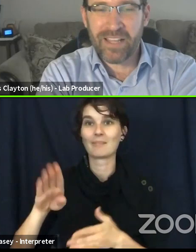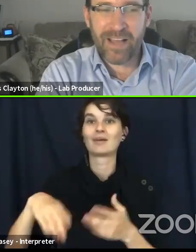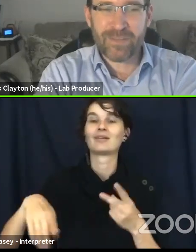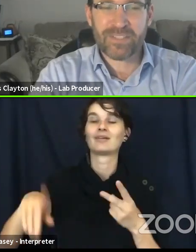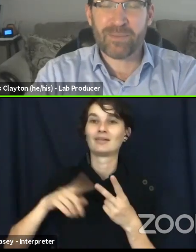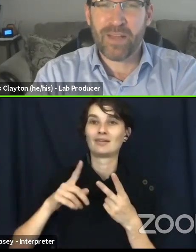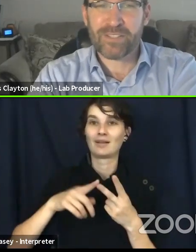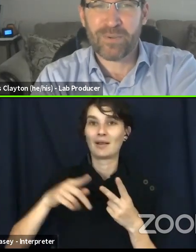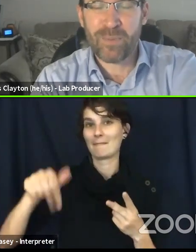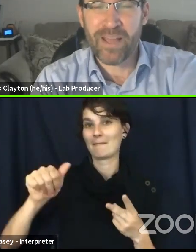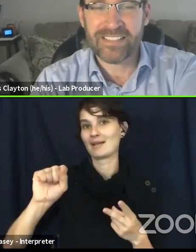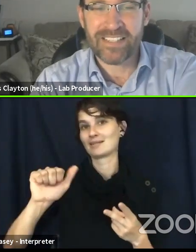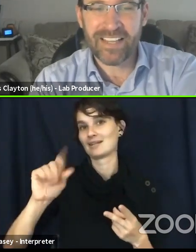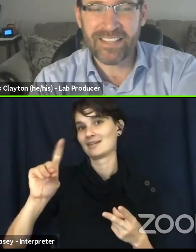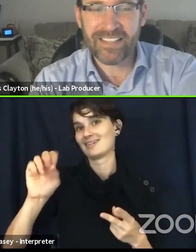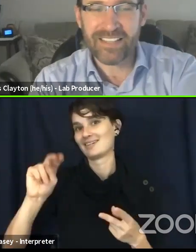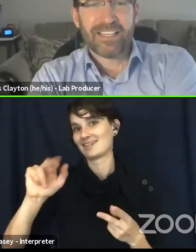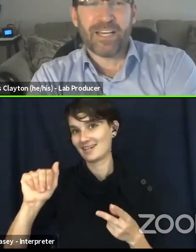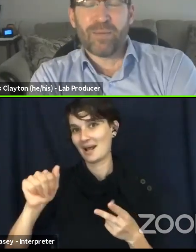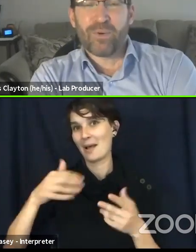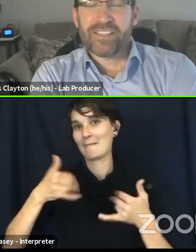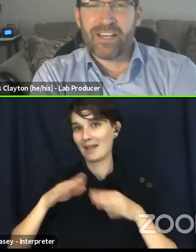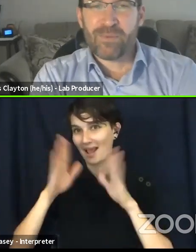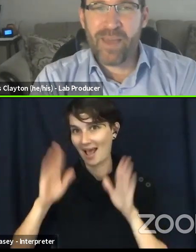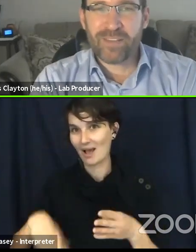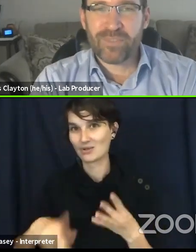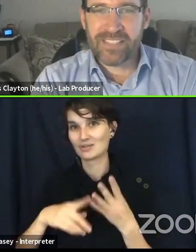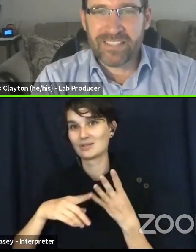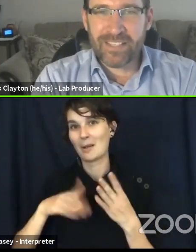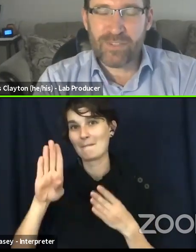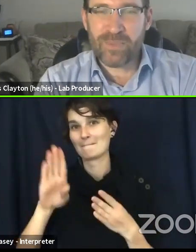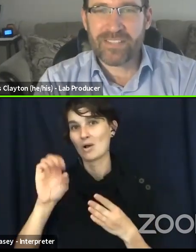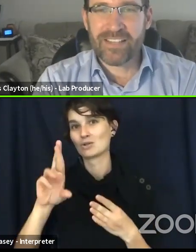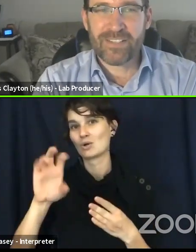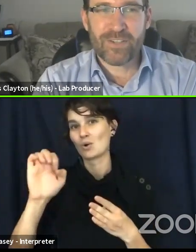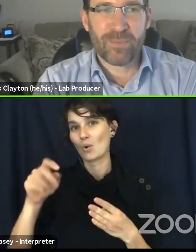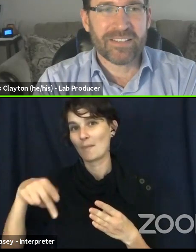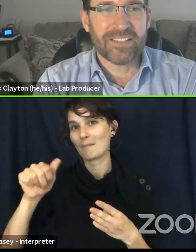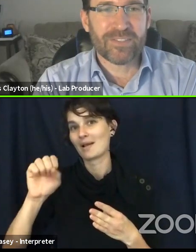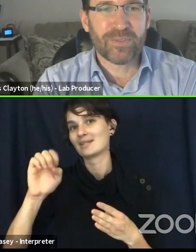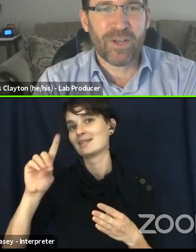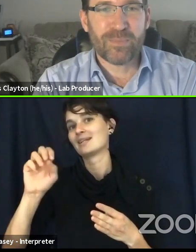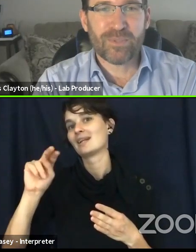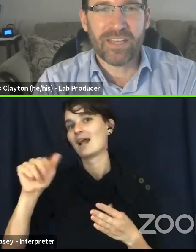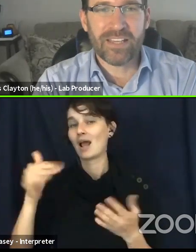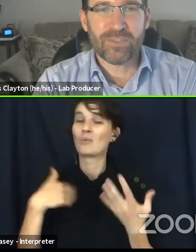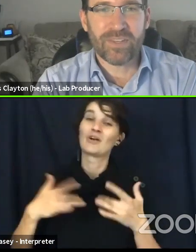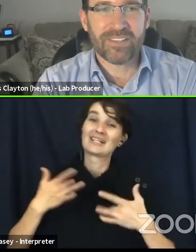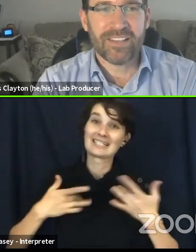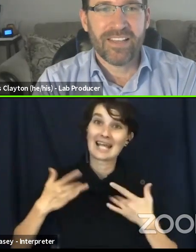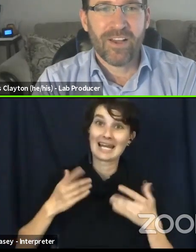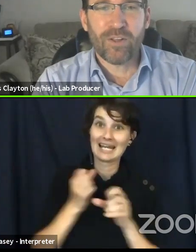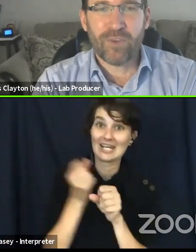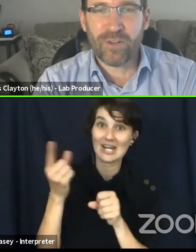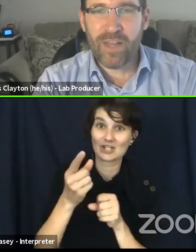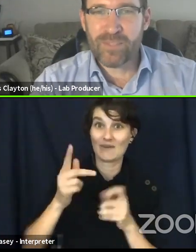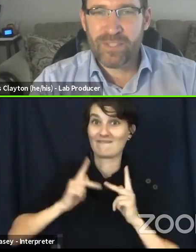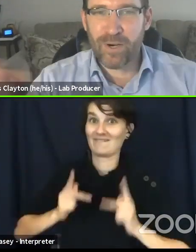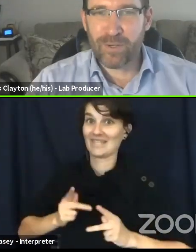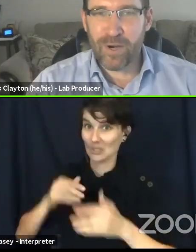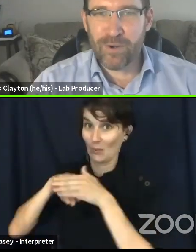Pasadena Playhouse, and Boston Court Pasadena. We're excited to be back physically in those spaces next year, but I certainly hope to engage with all of